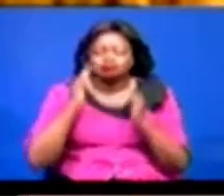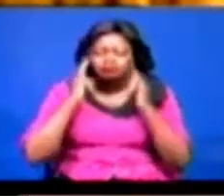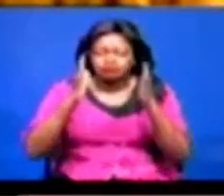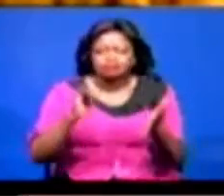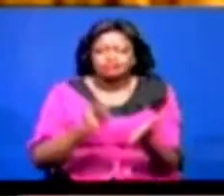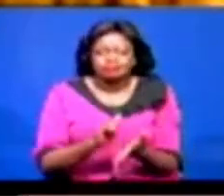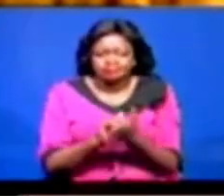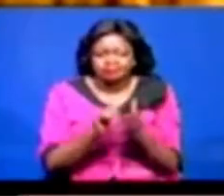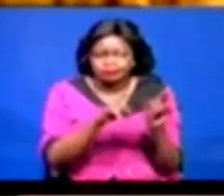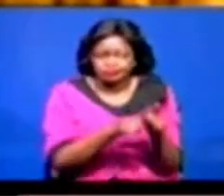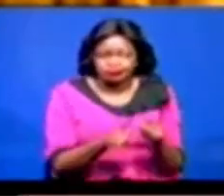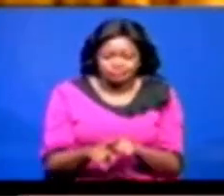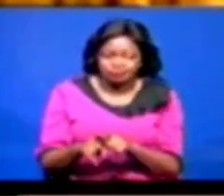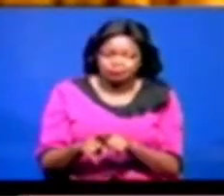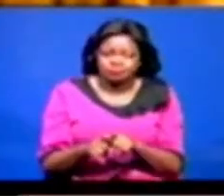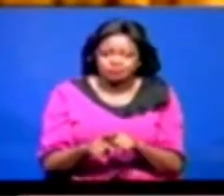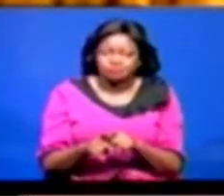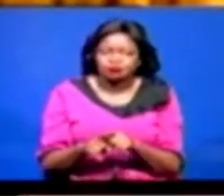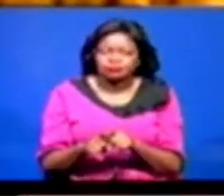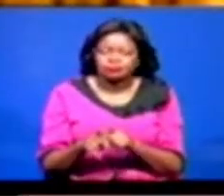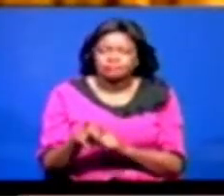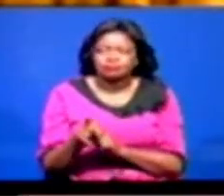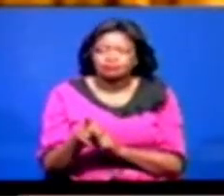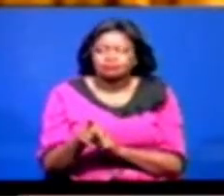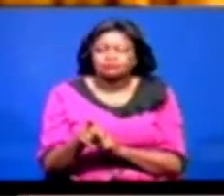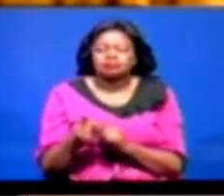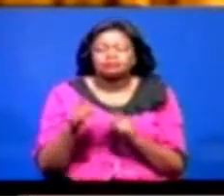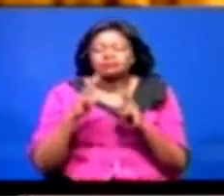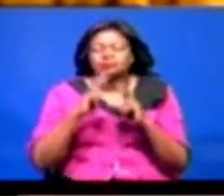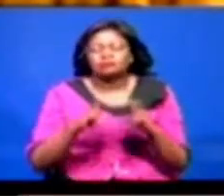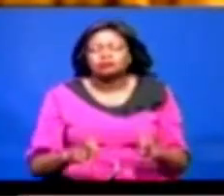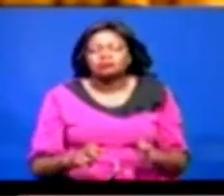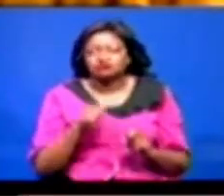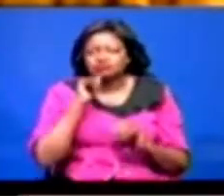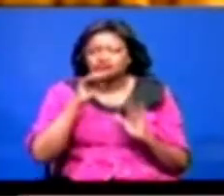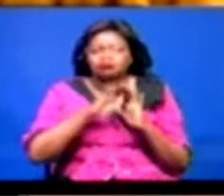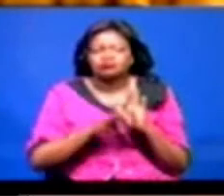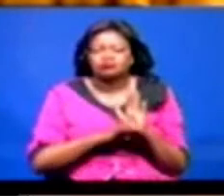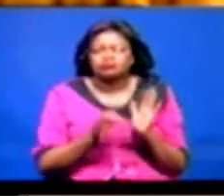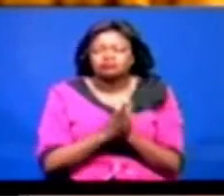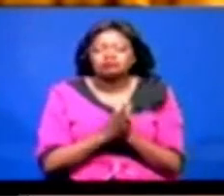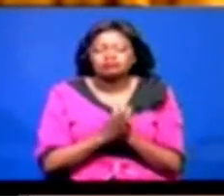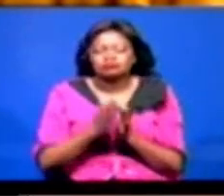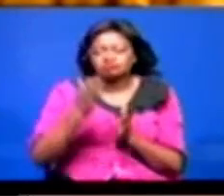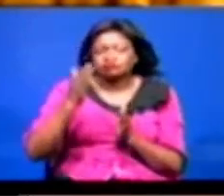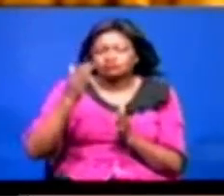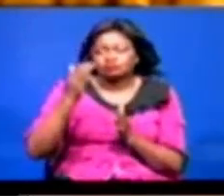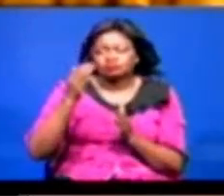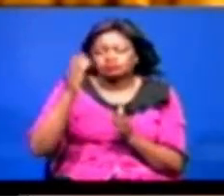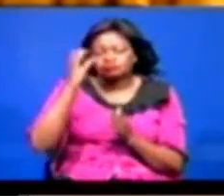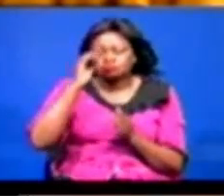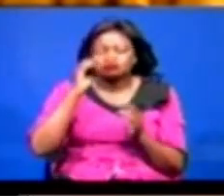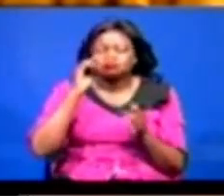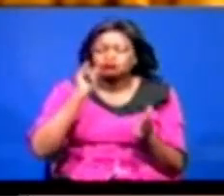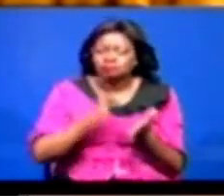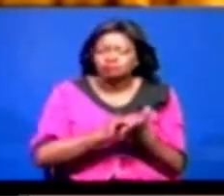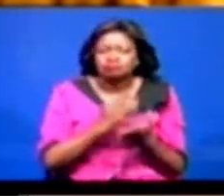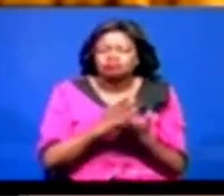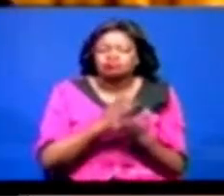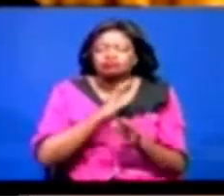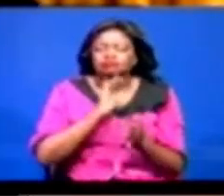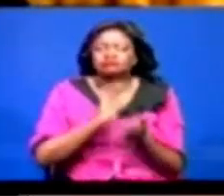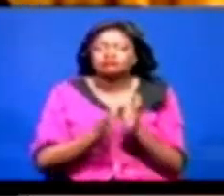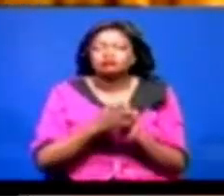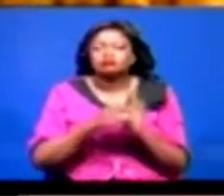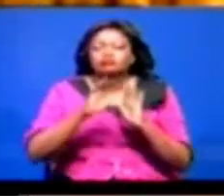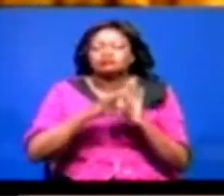even if there is a finding of unconstitutionality, and my humble view is that there is nothing unconstitutional about it, my lords, that